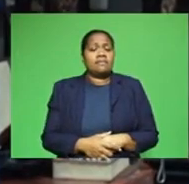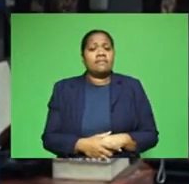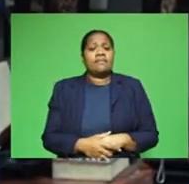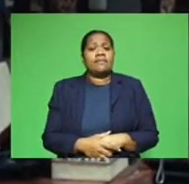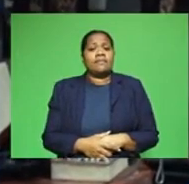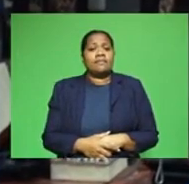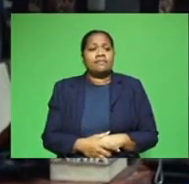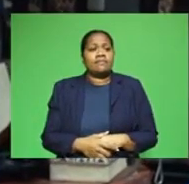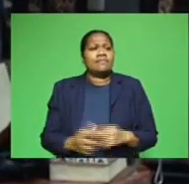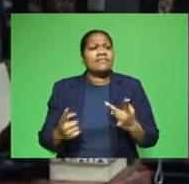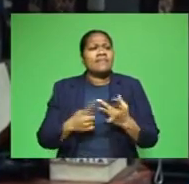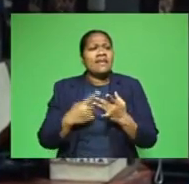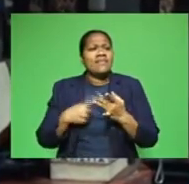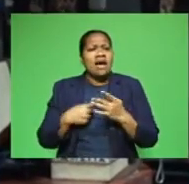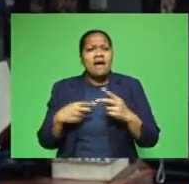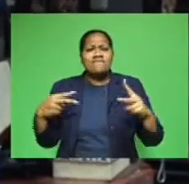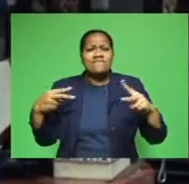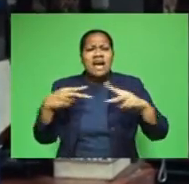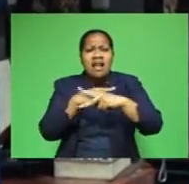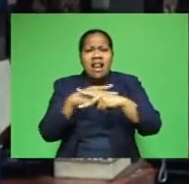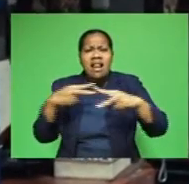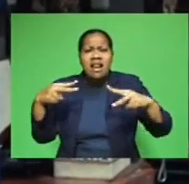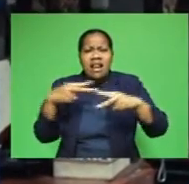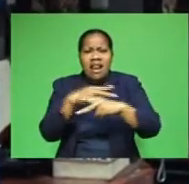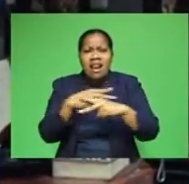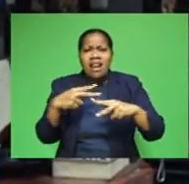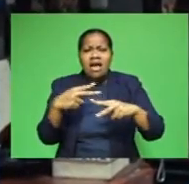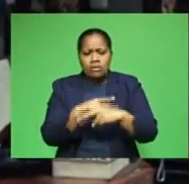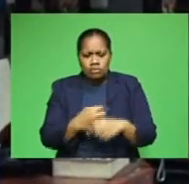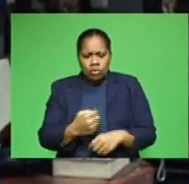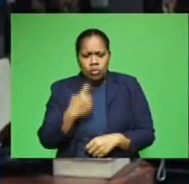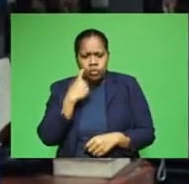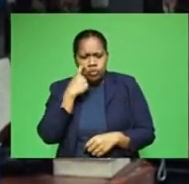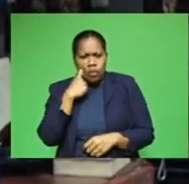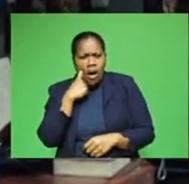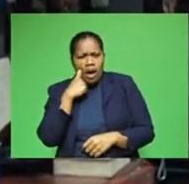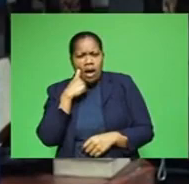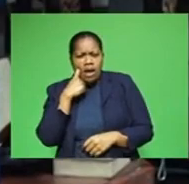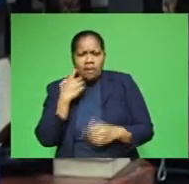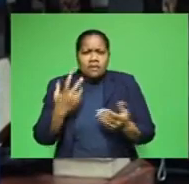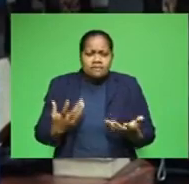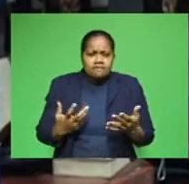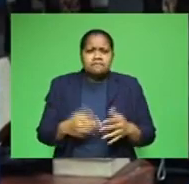other vehicles are trying to sort of